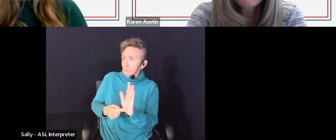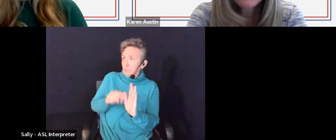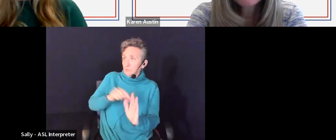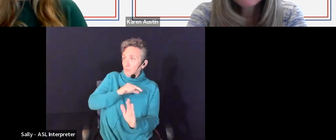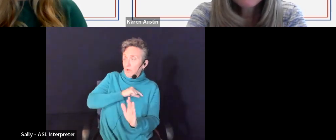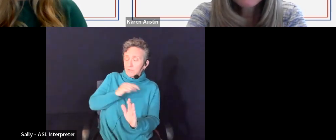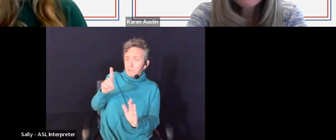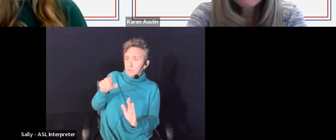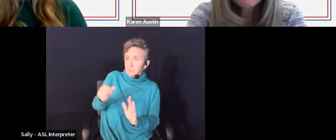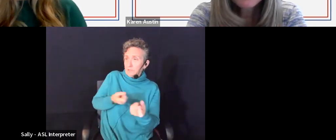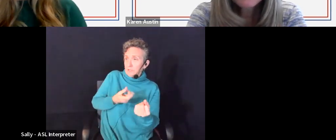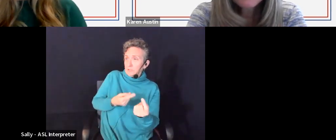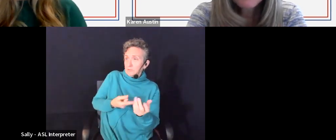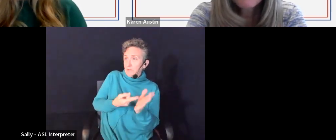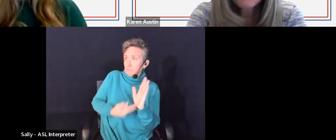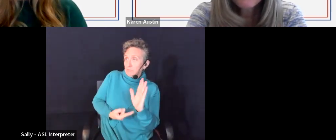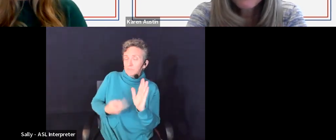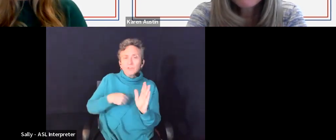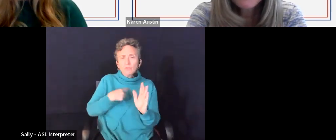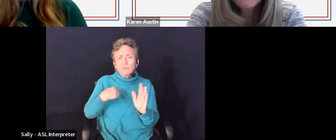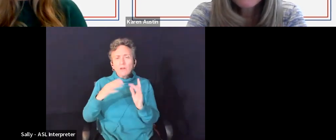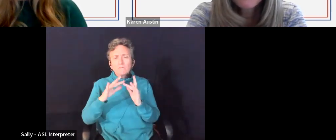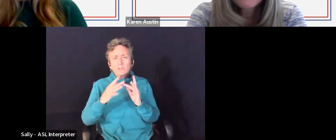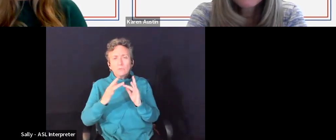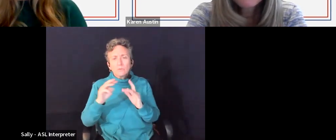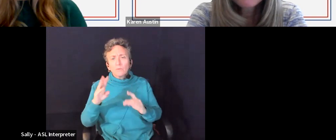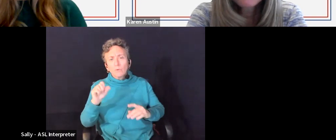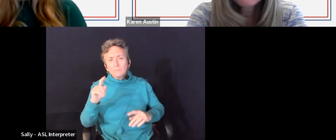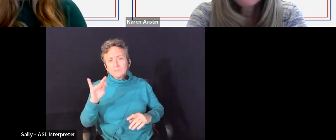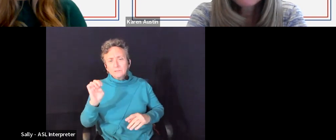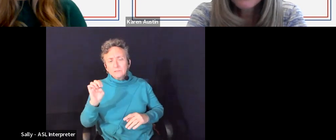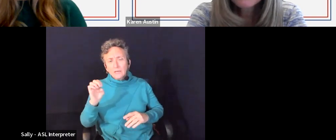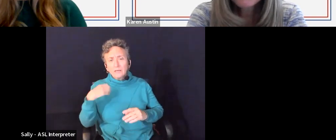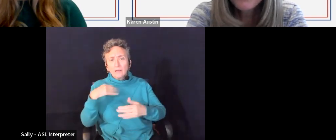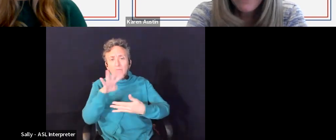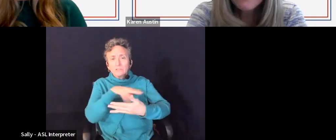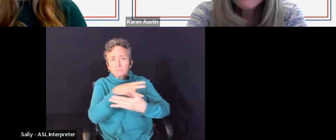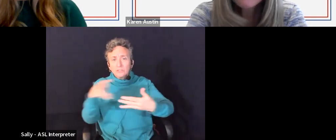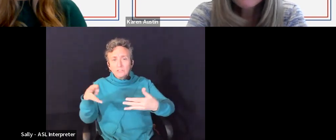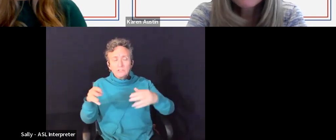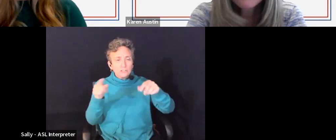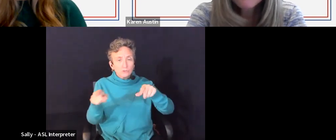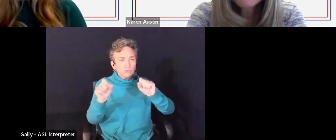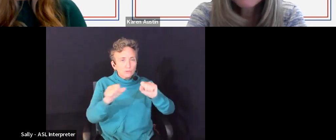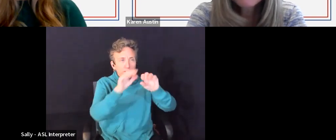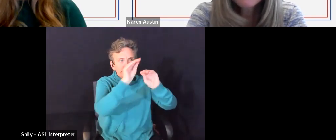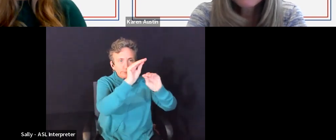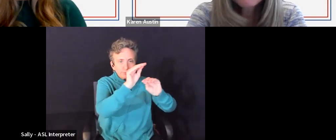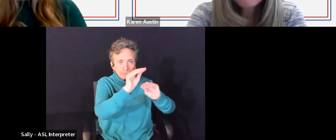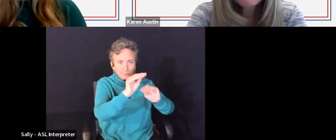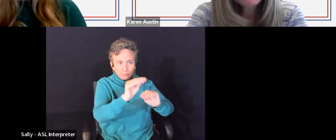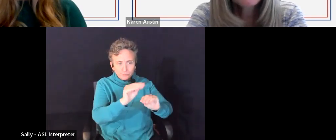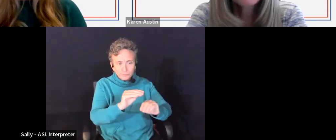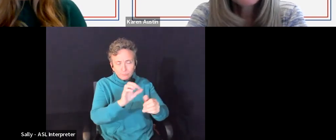have kind of an Excel spreadsheet up on our website that you can use to kind of track those